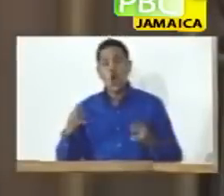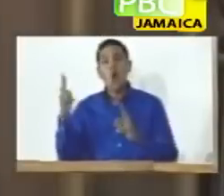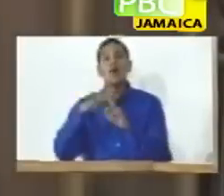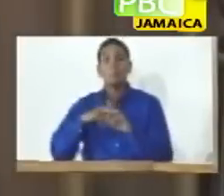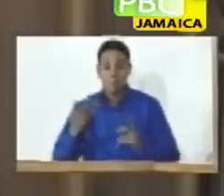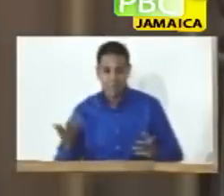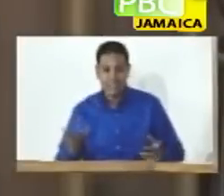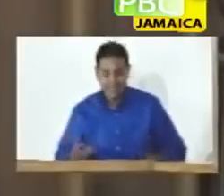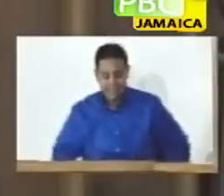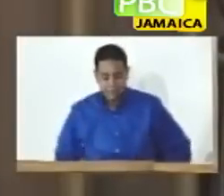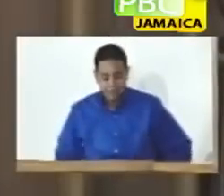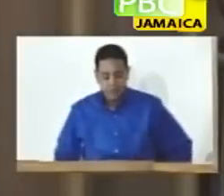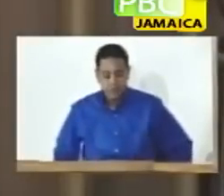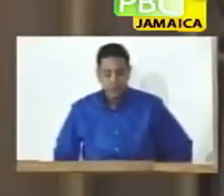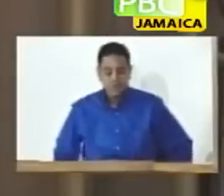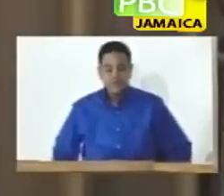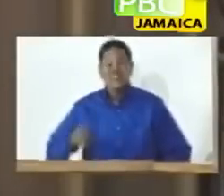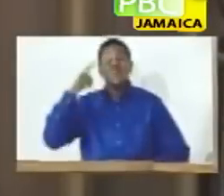implemented.